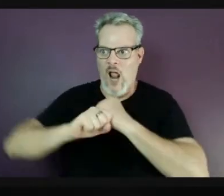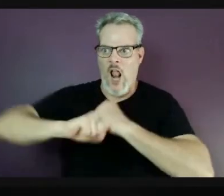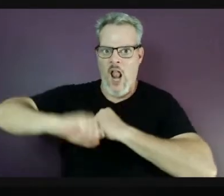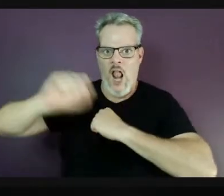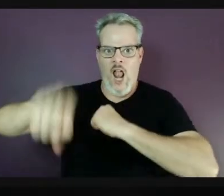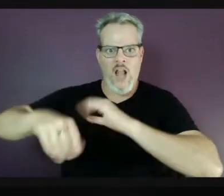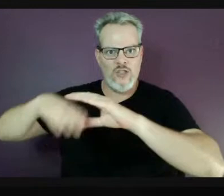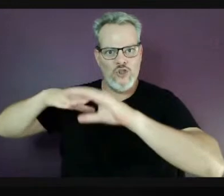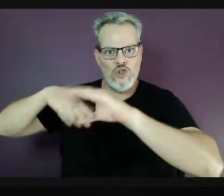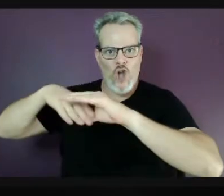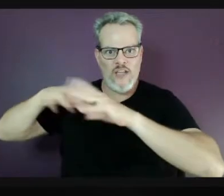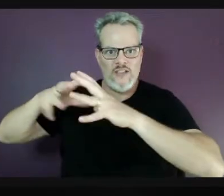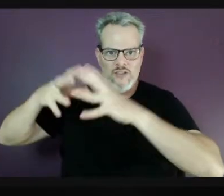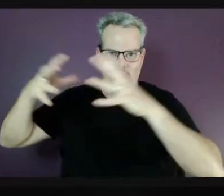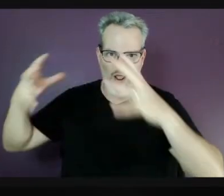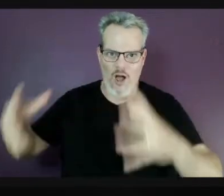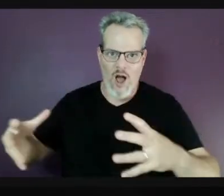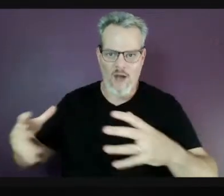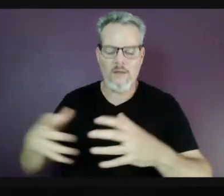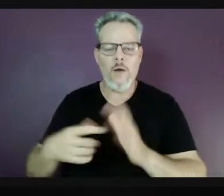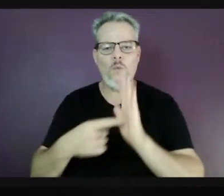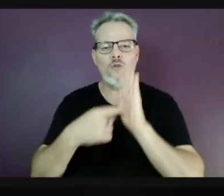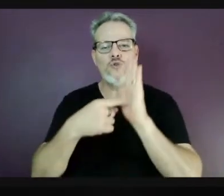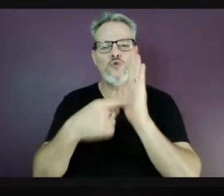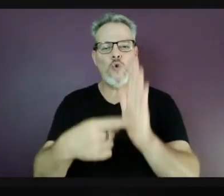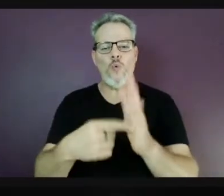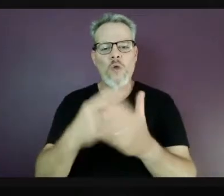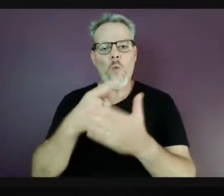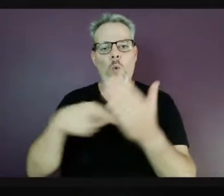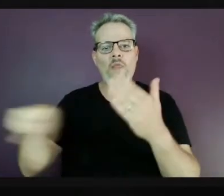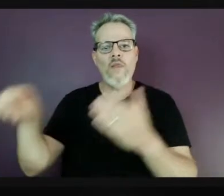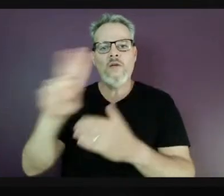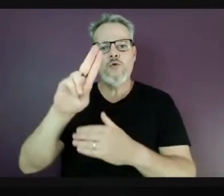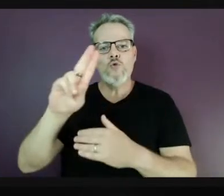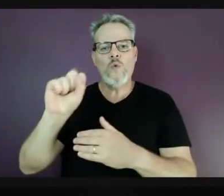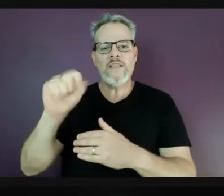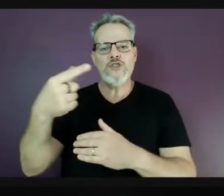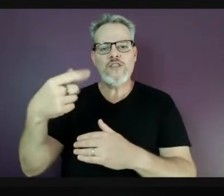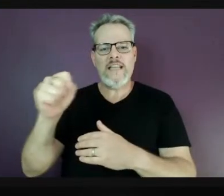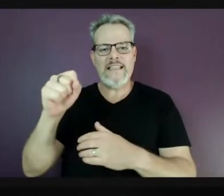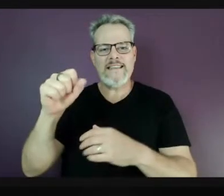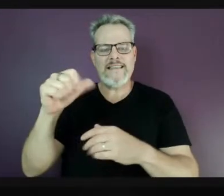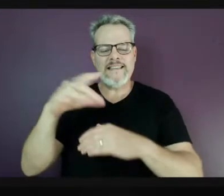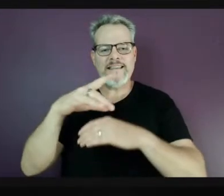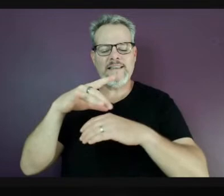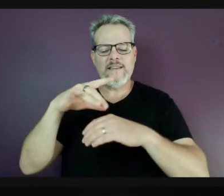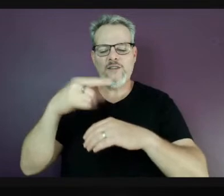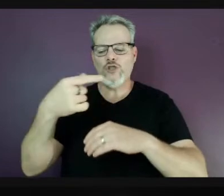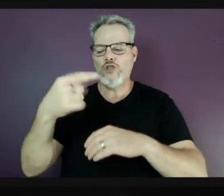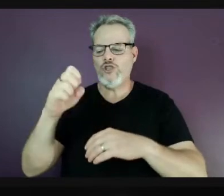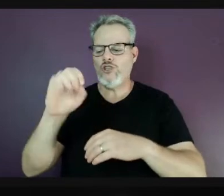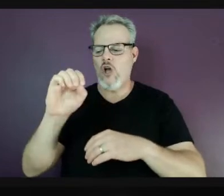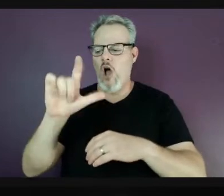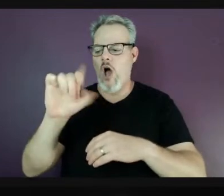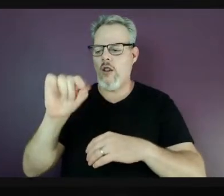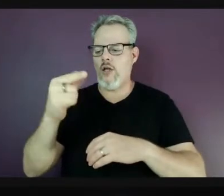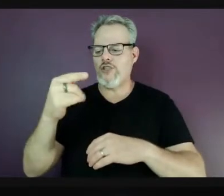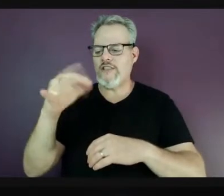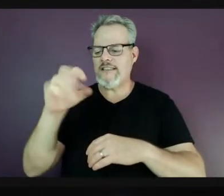we'll do that by showing you guys what the geologists have been doing in Kilauea. So visuals, Kilauea observations,